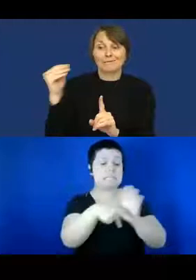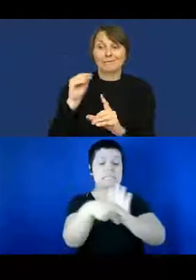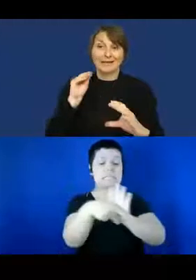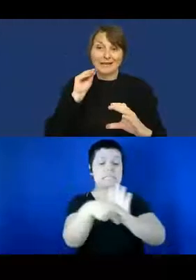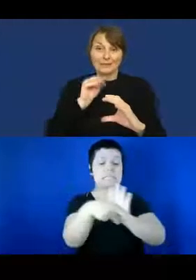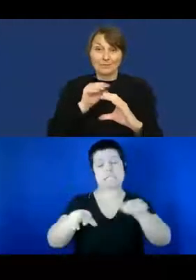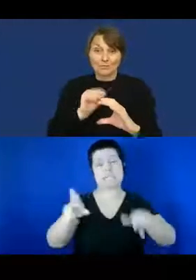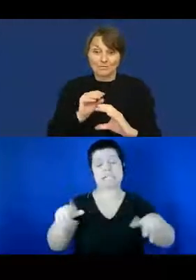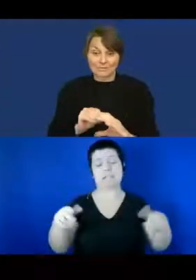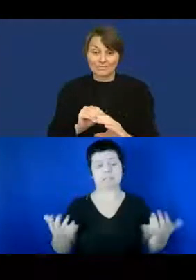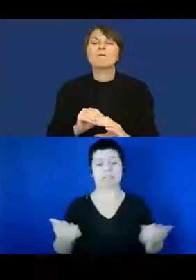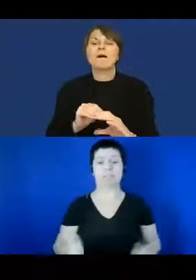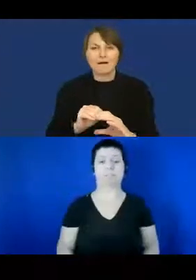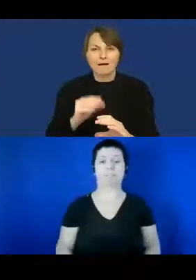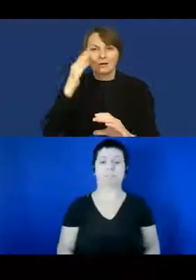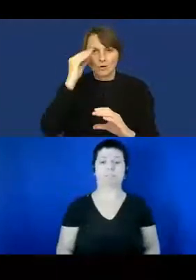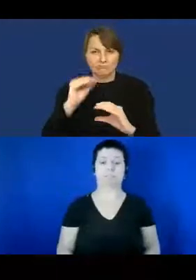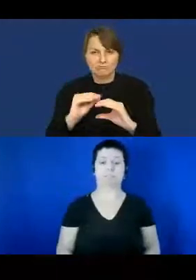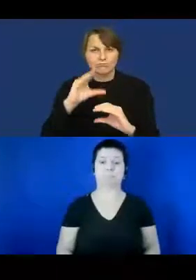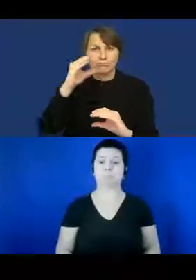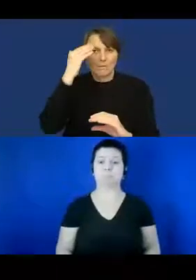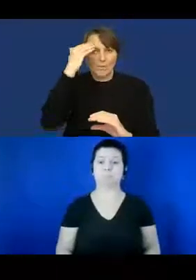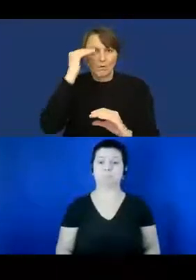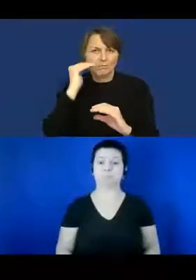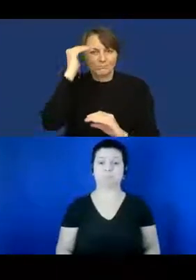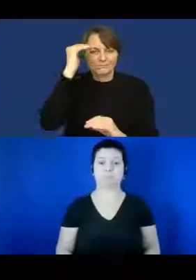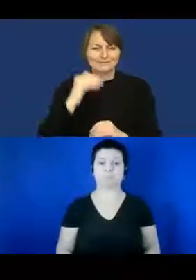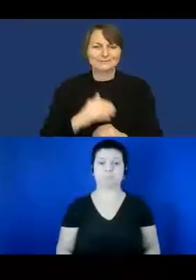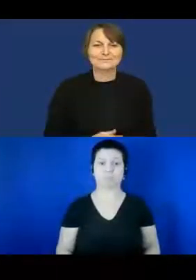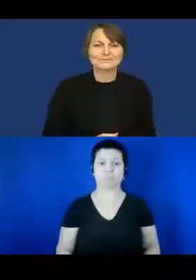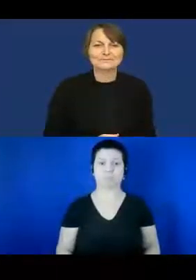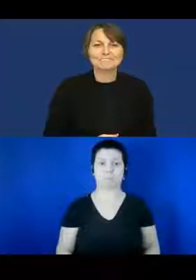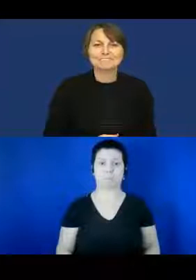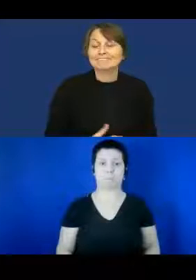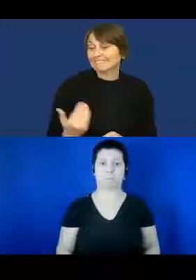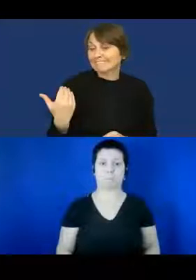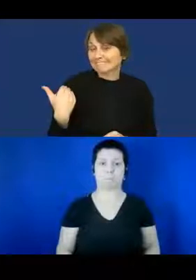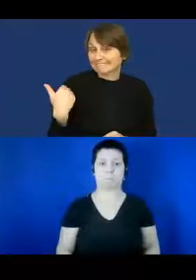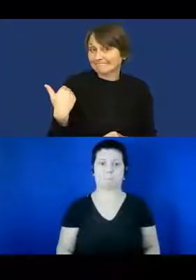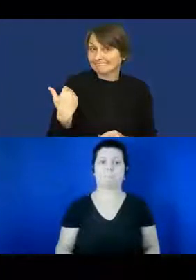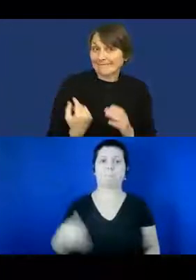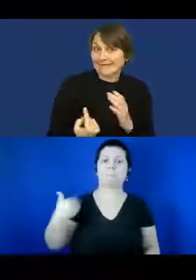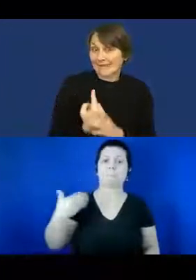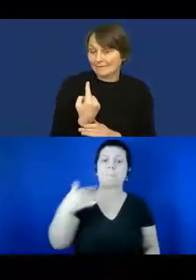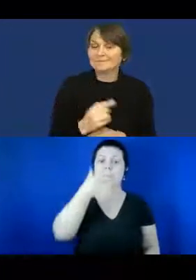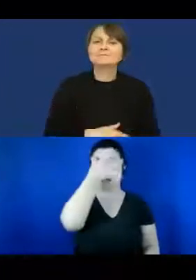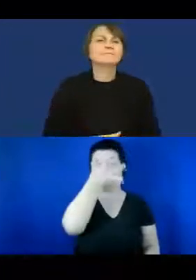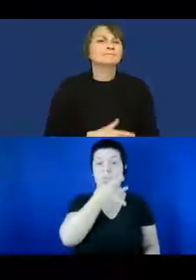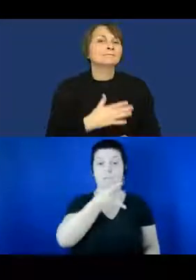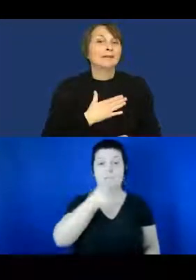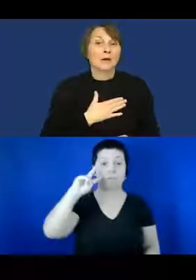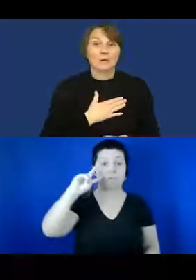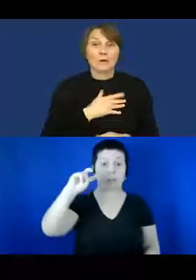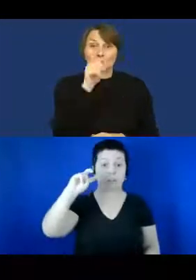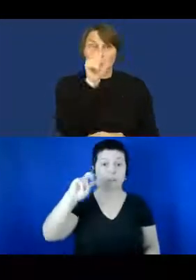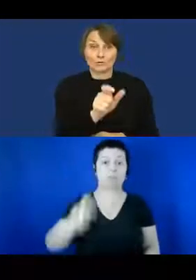particular things. Another recent development is that in the course of doing face recognition, we've